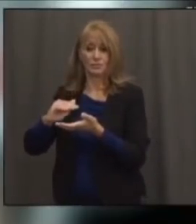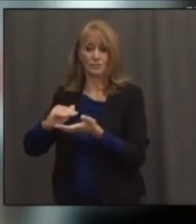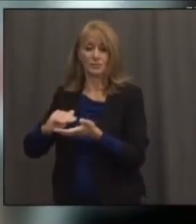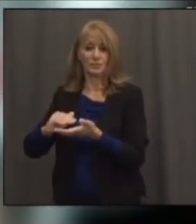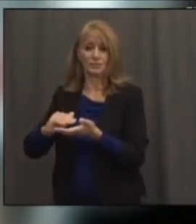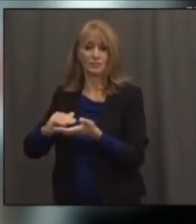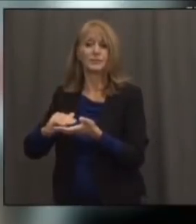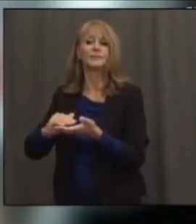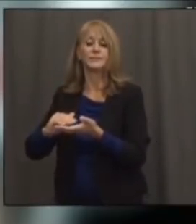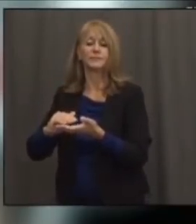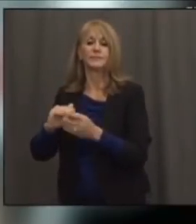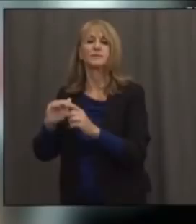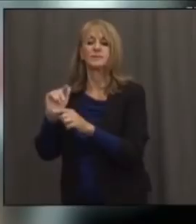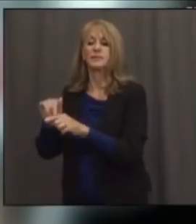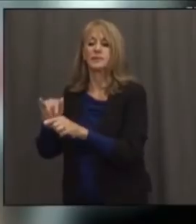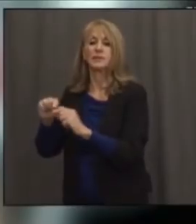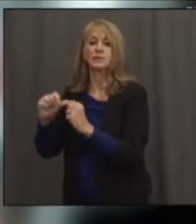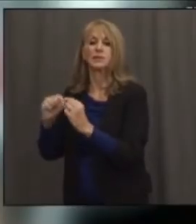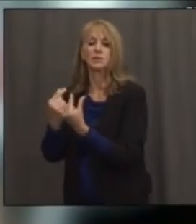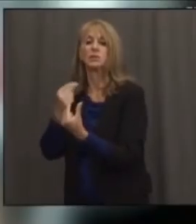below thresholds that you find